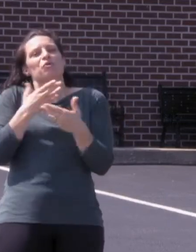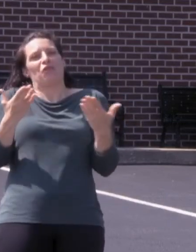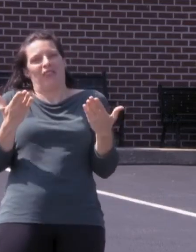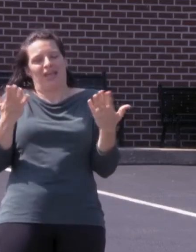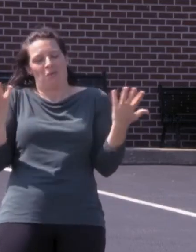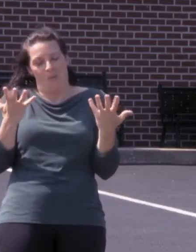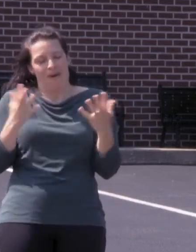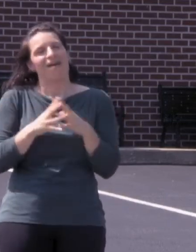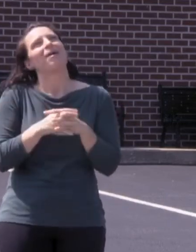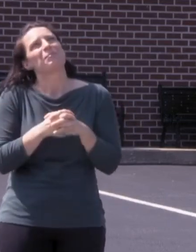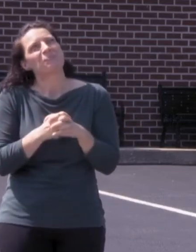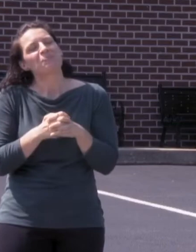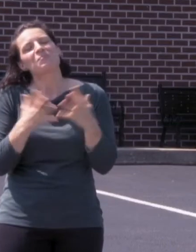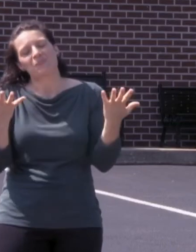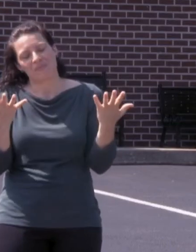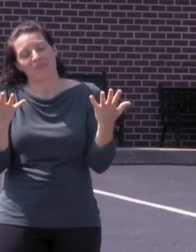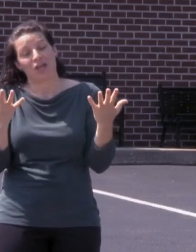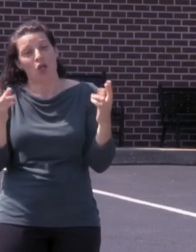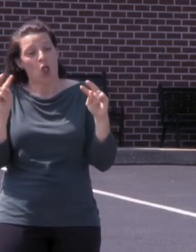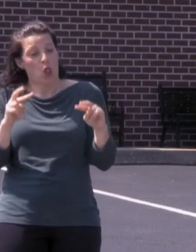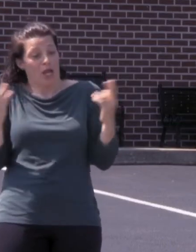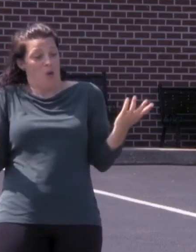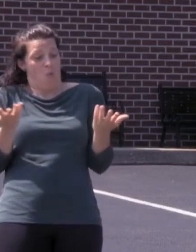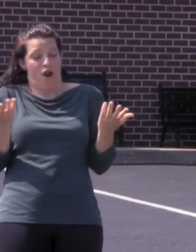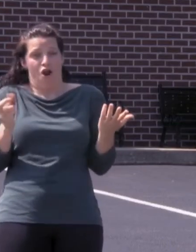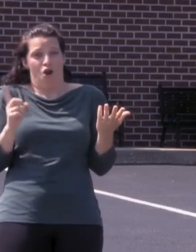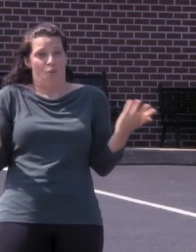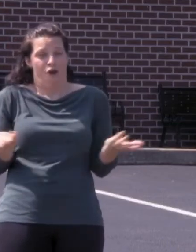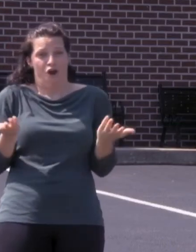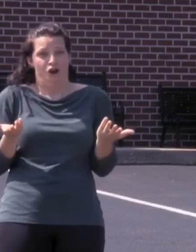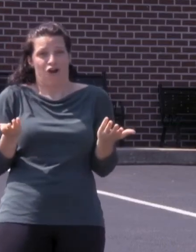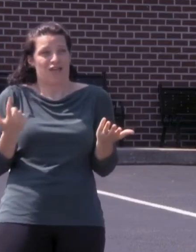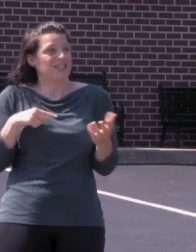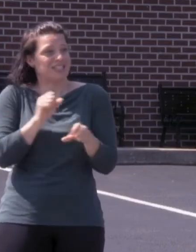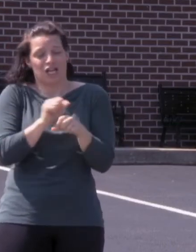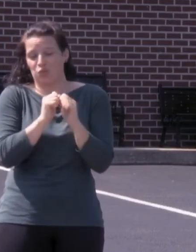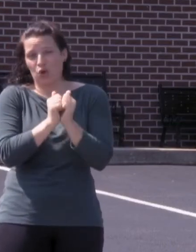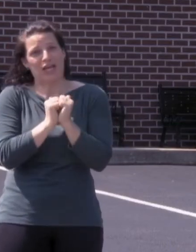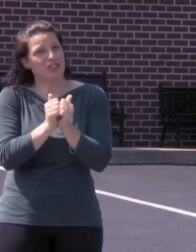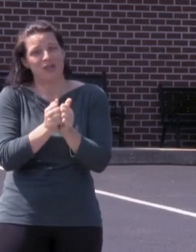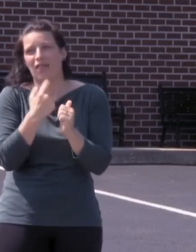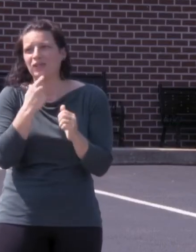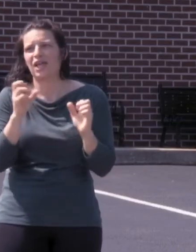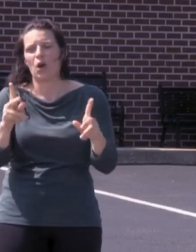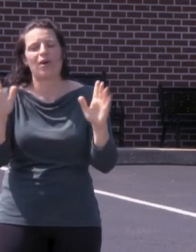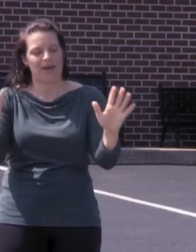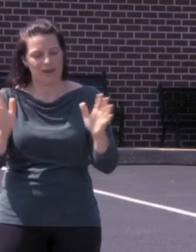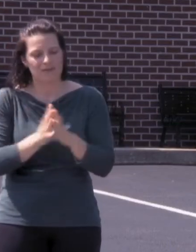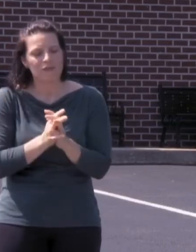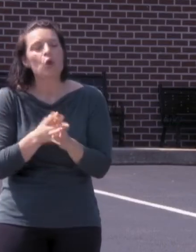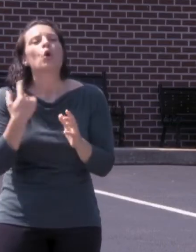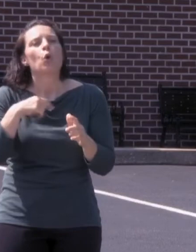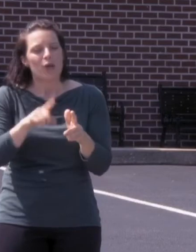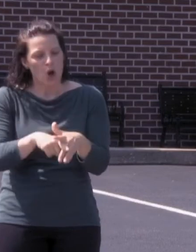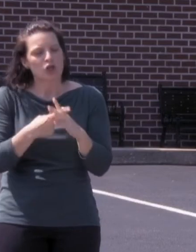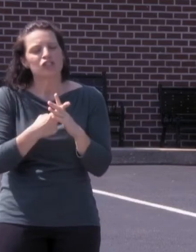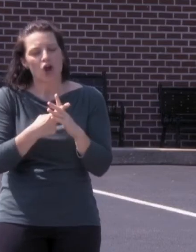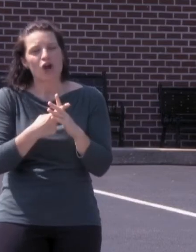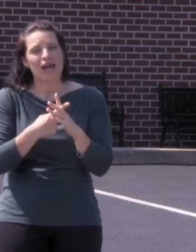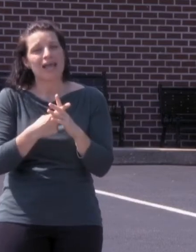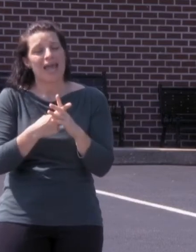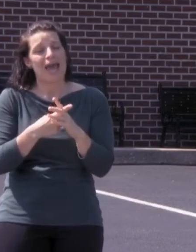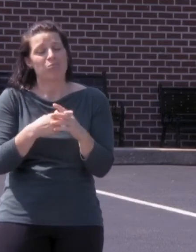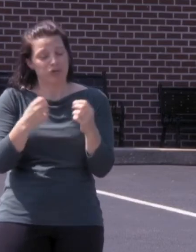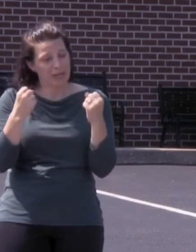that, I mean, look at where we are. This is us working together saying, okay, we're starting a pretty